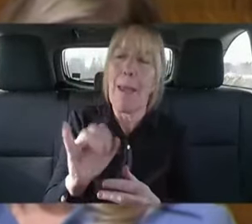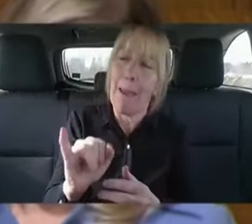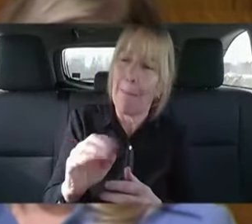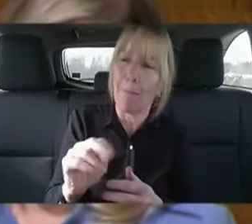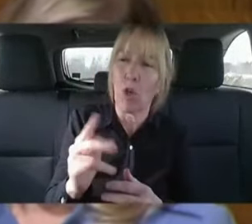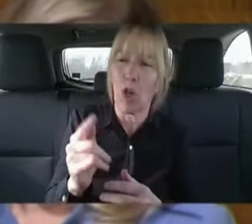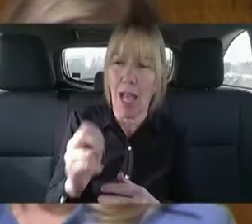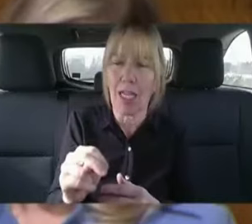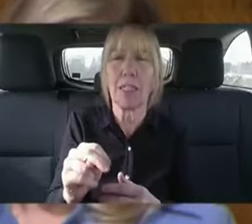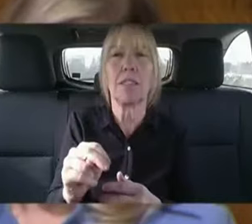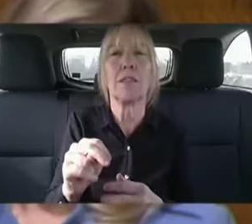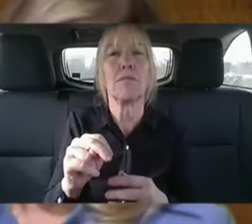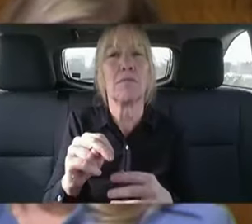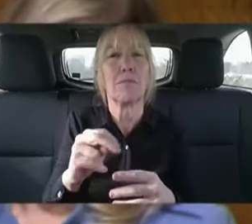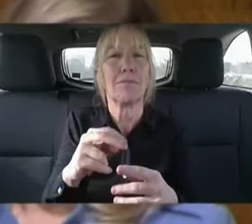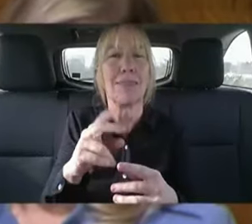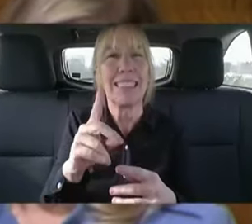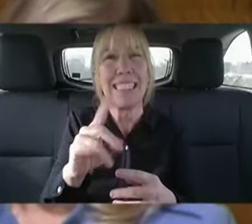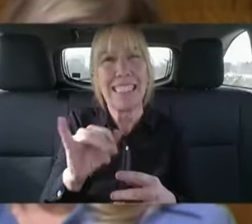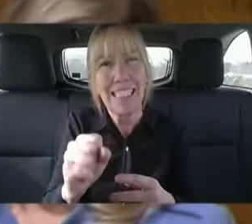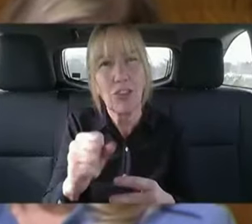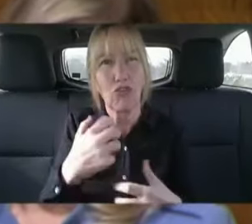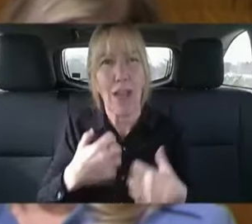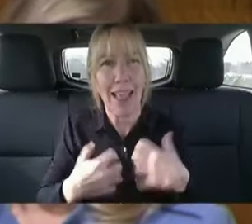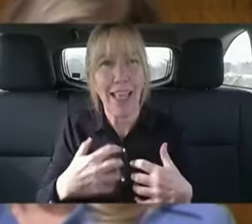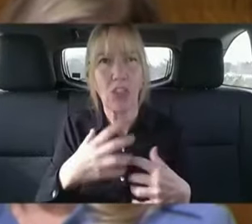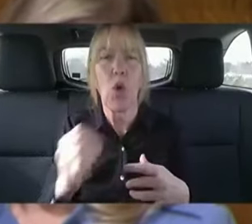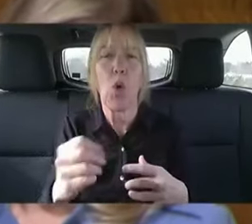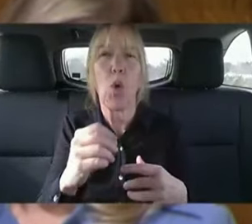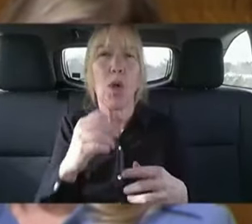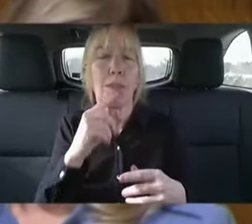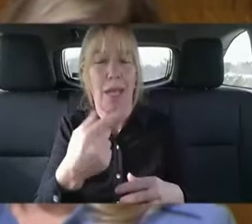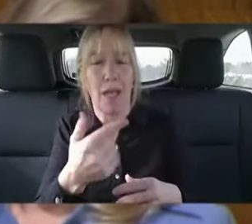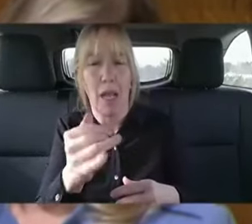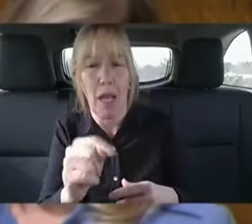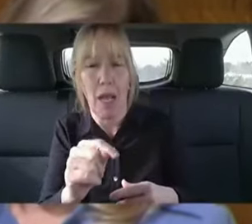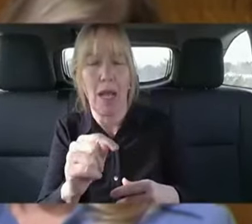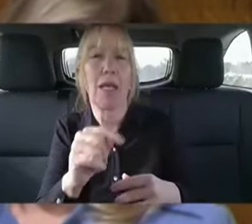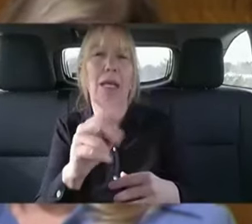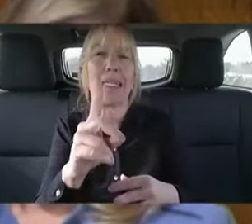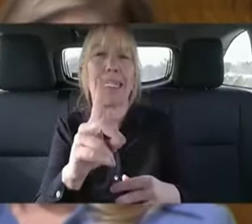dysregulation. Other places, it's gut dysbiosis. In other cases, it's thrombi.